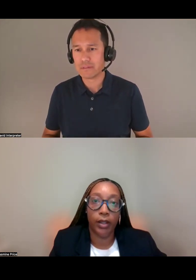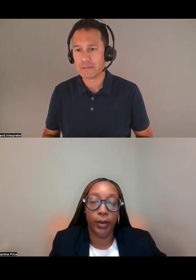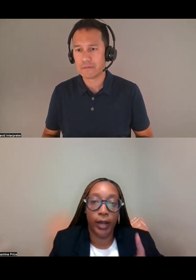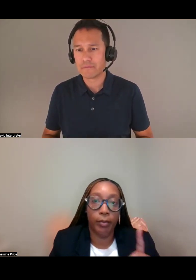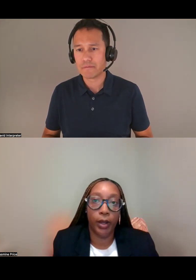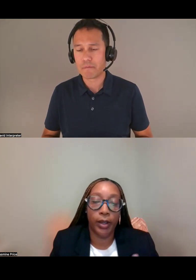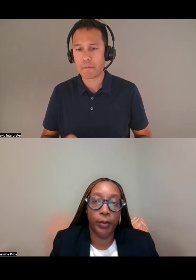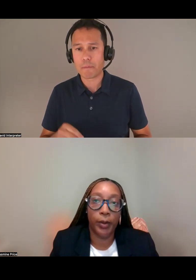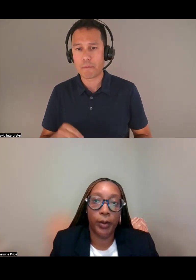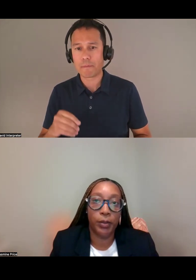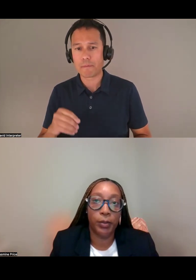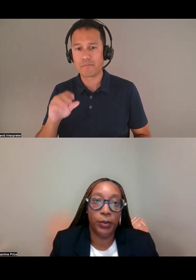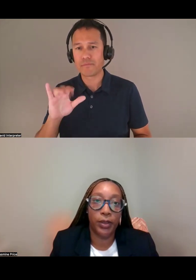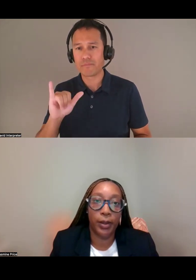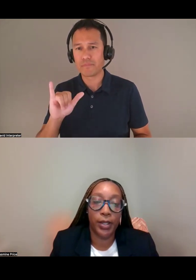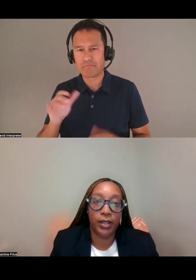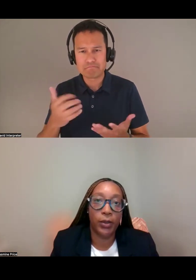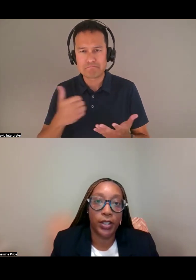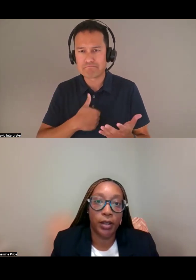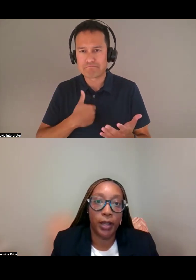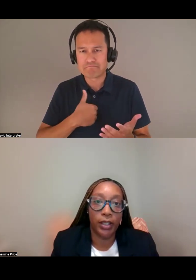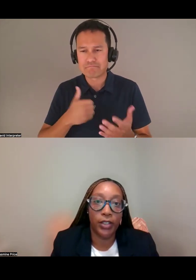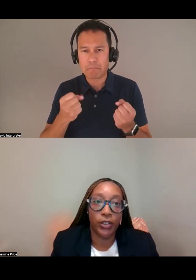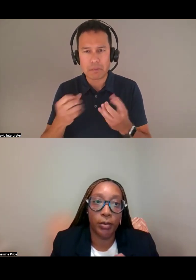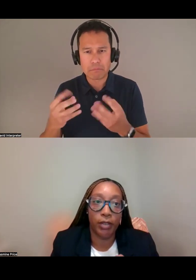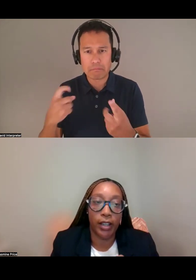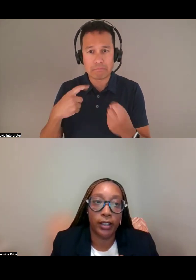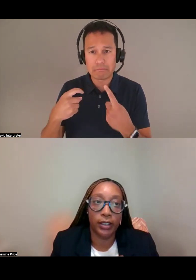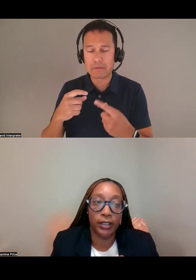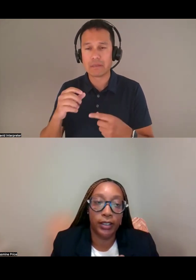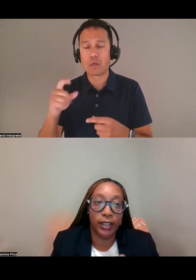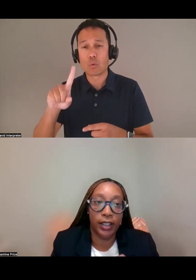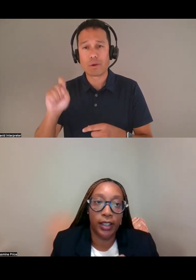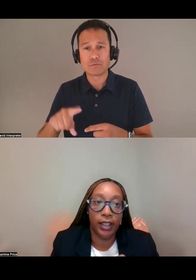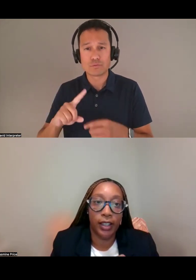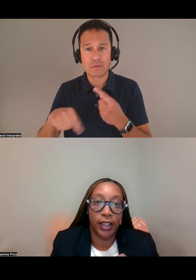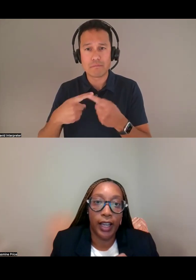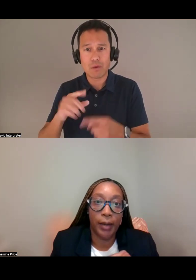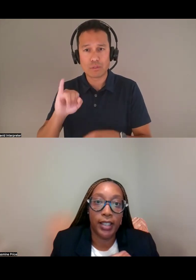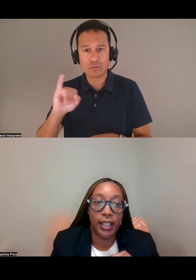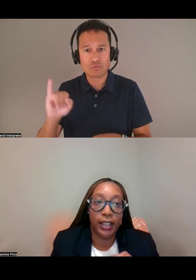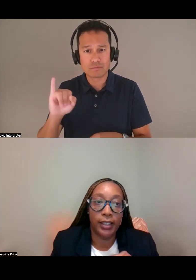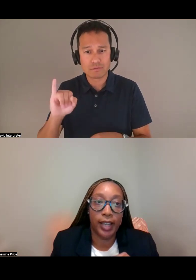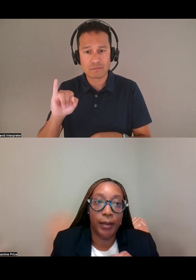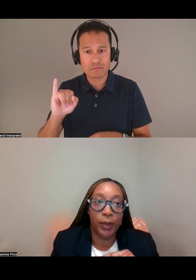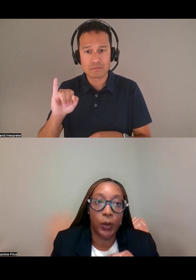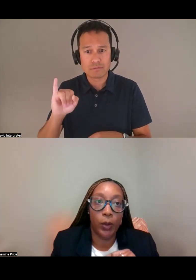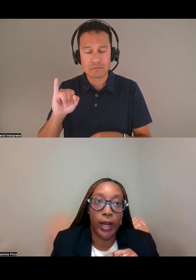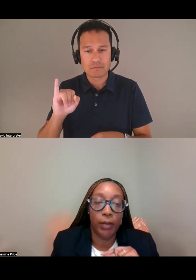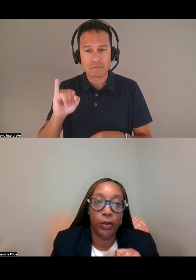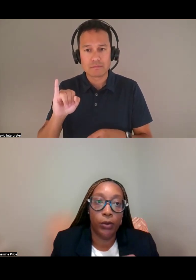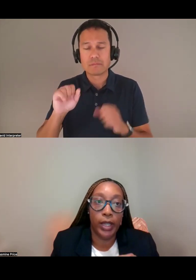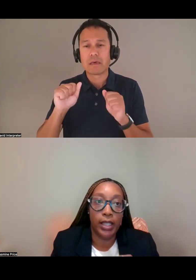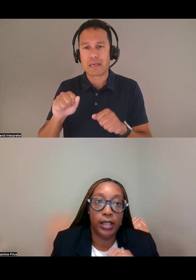I'm sorry. There were there were multiple. There was the question about the insurance providers, and I'm actually going to tap